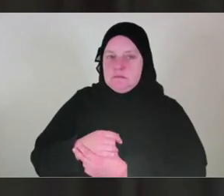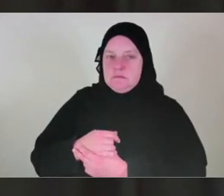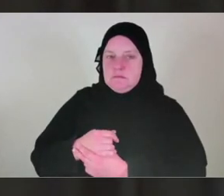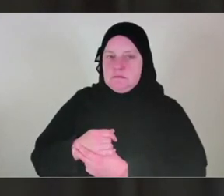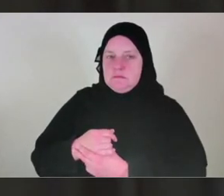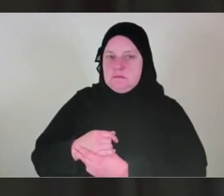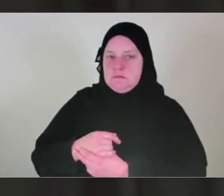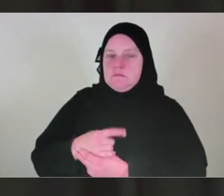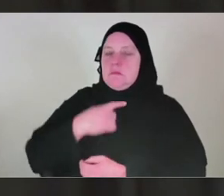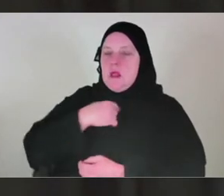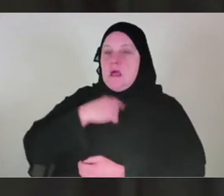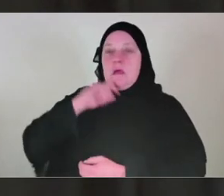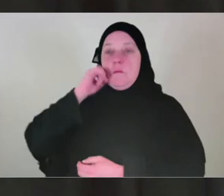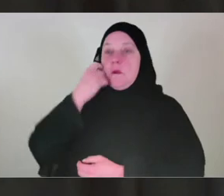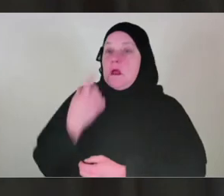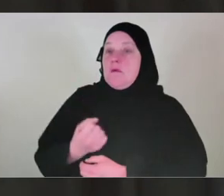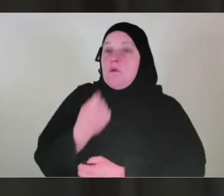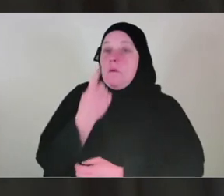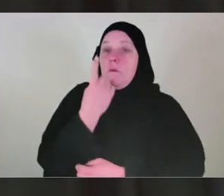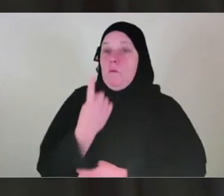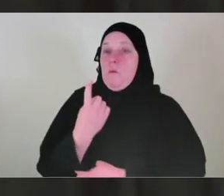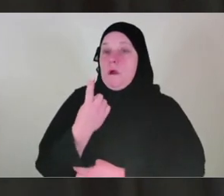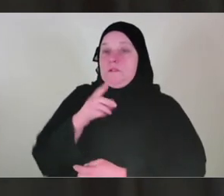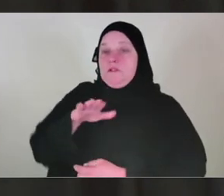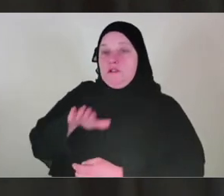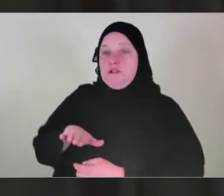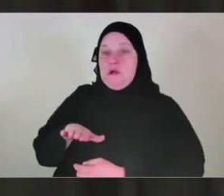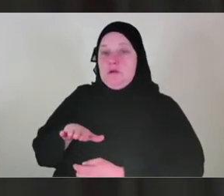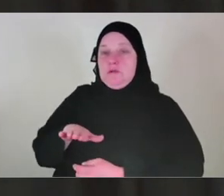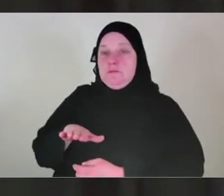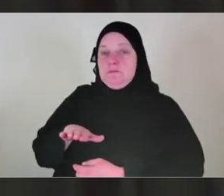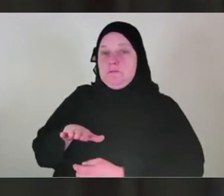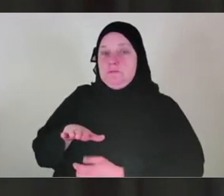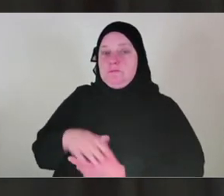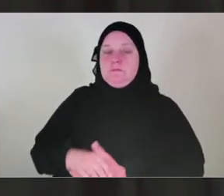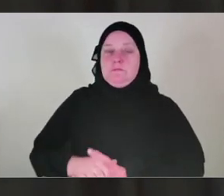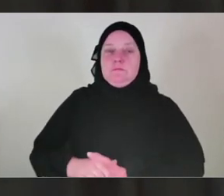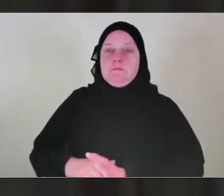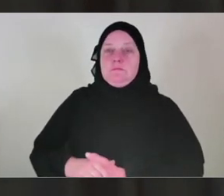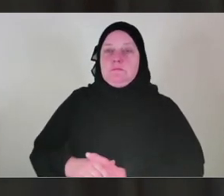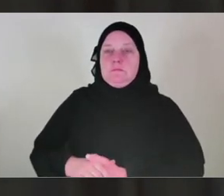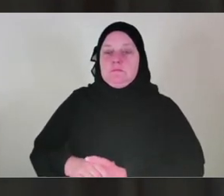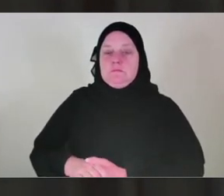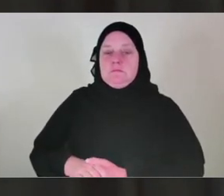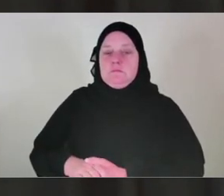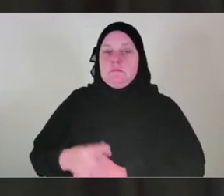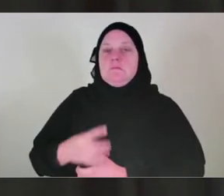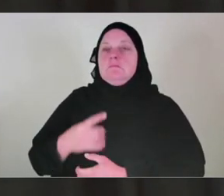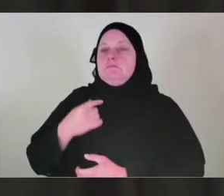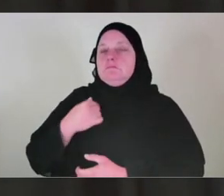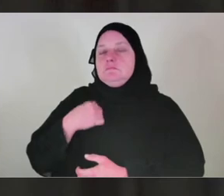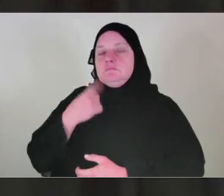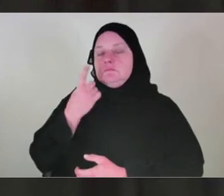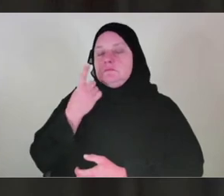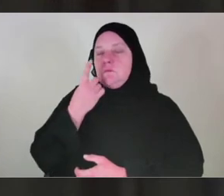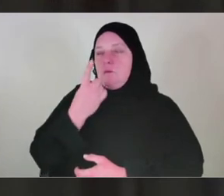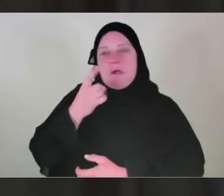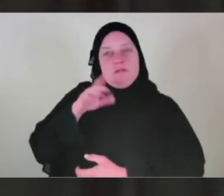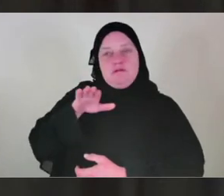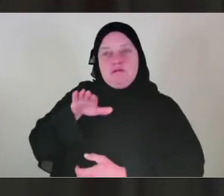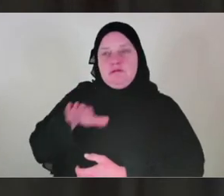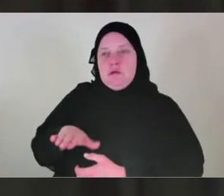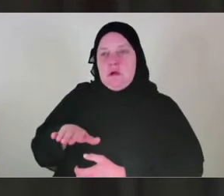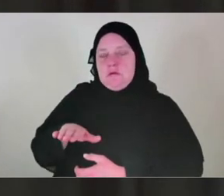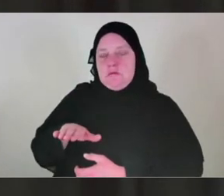one child, and this child will bequeath me. This child will inherit from